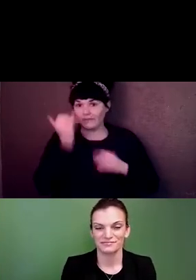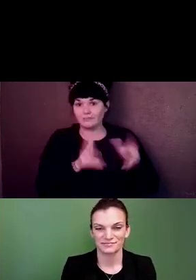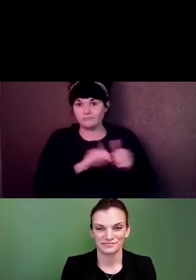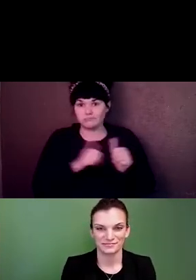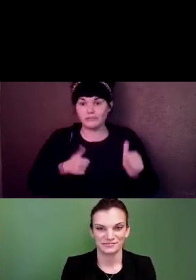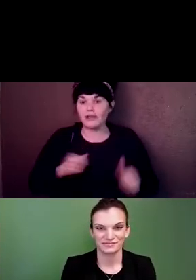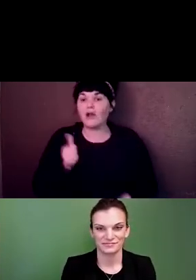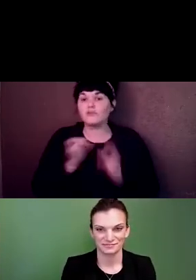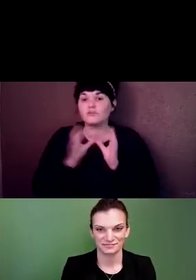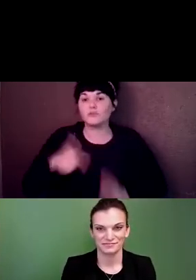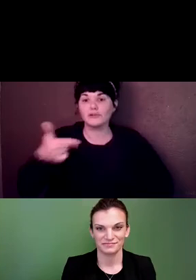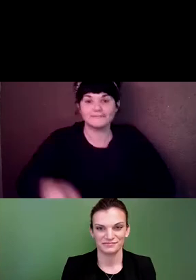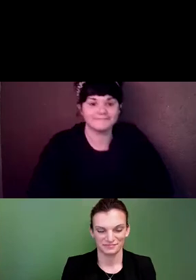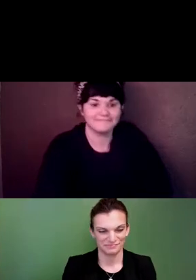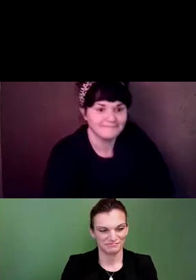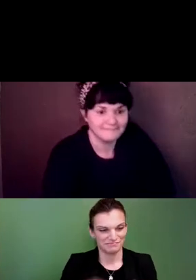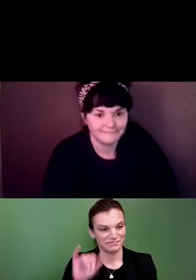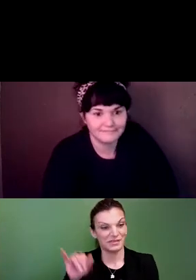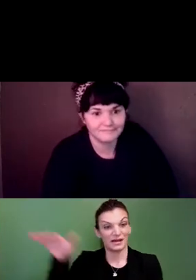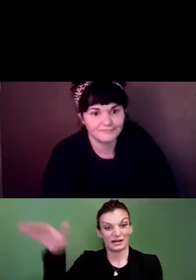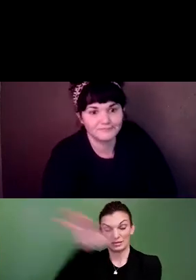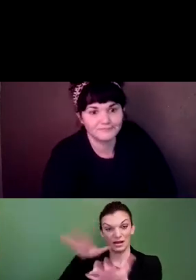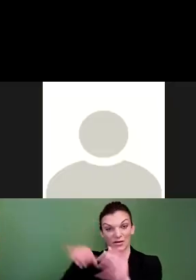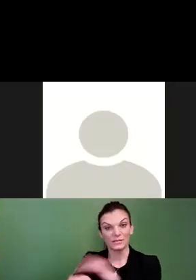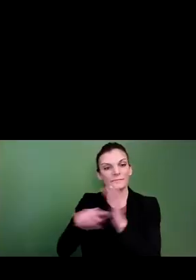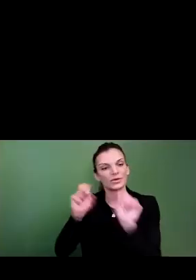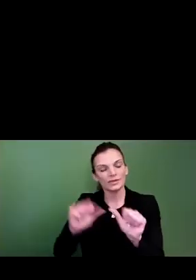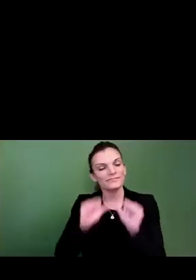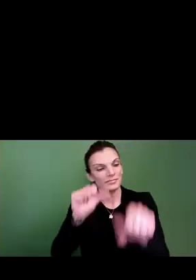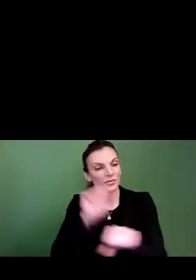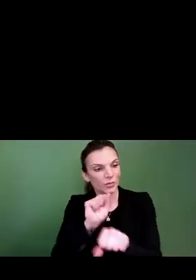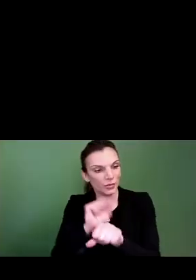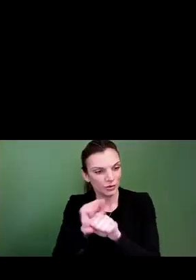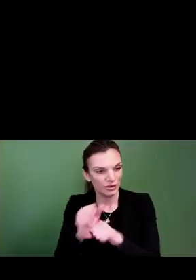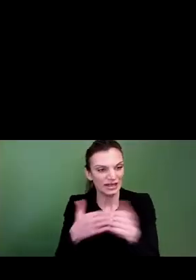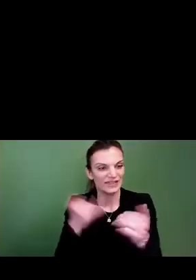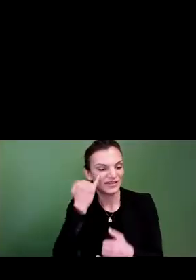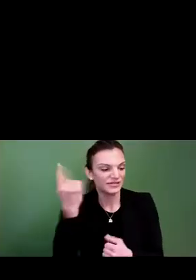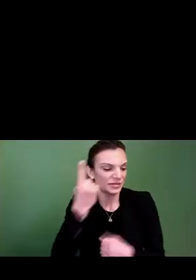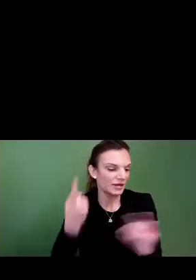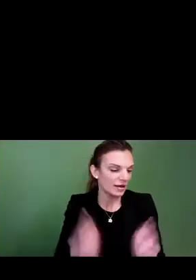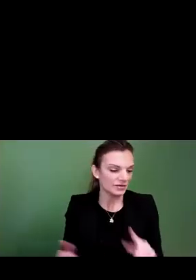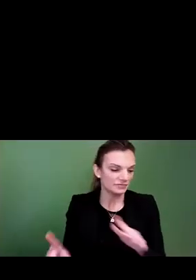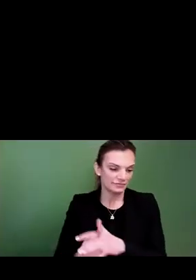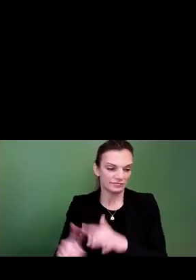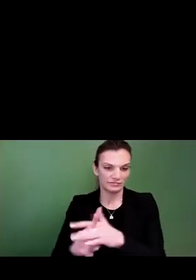Cloud access ensures you can keep working despite potential hiccups. So number 4,